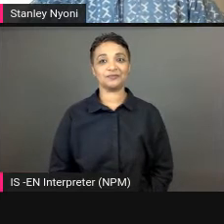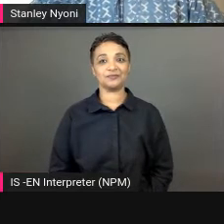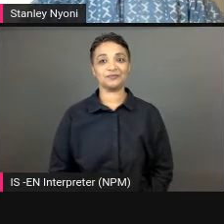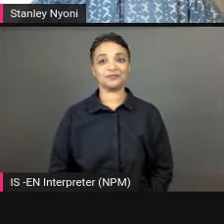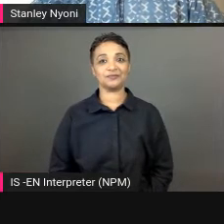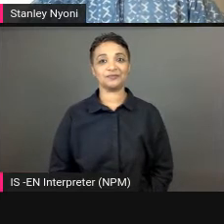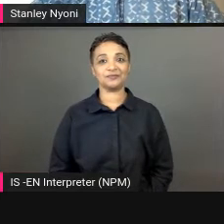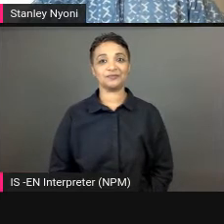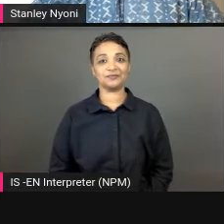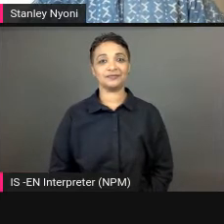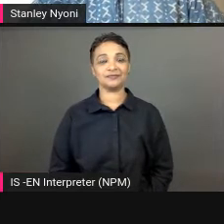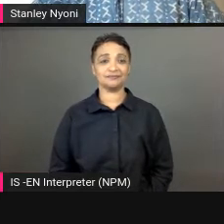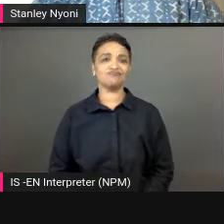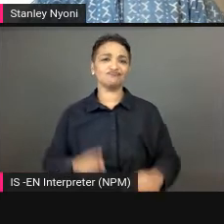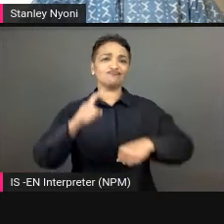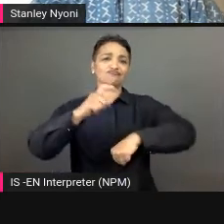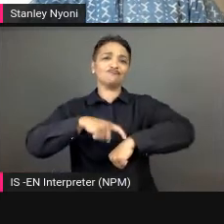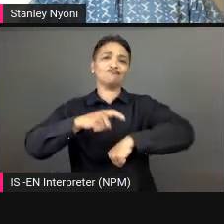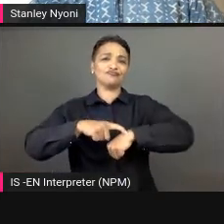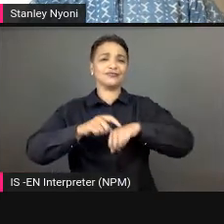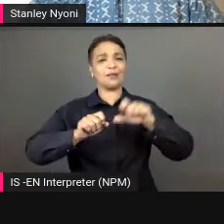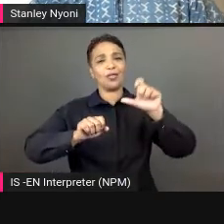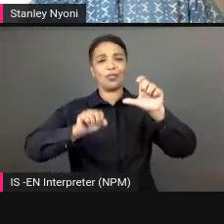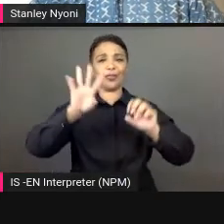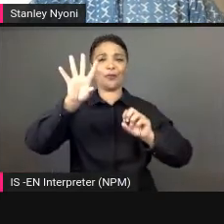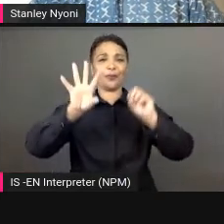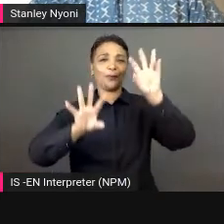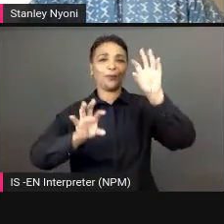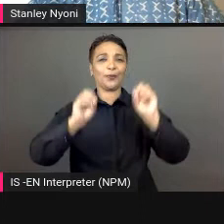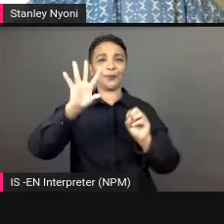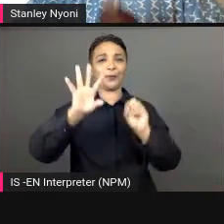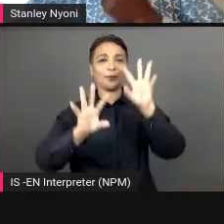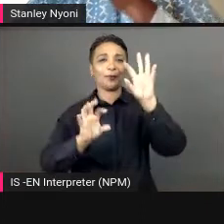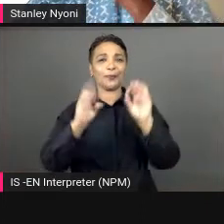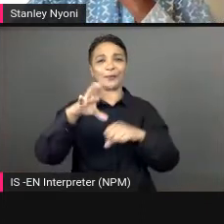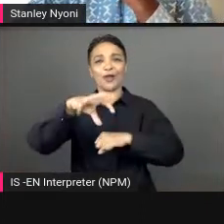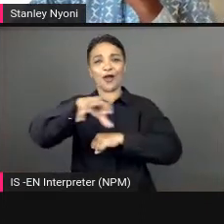This will take a while. I think I should continue with